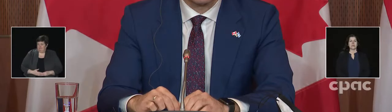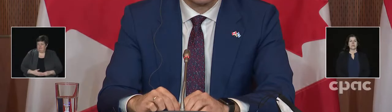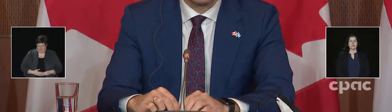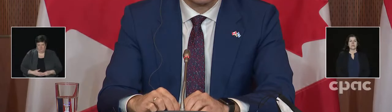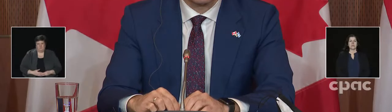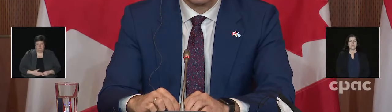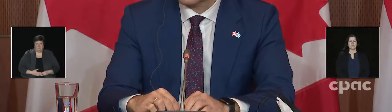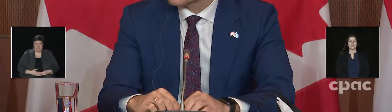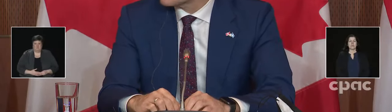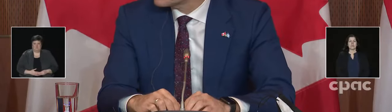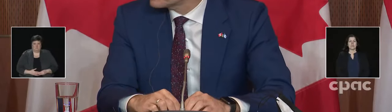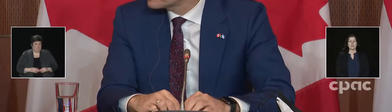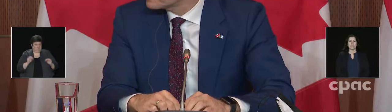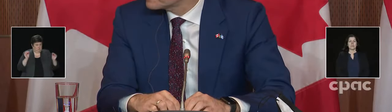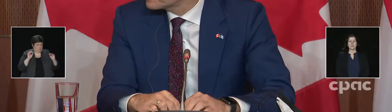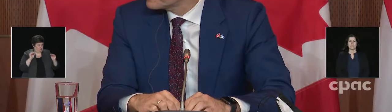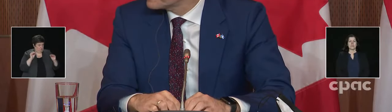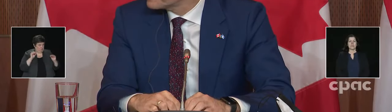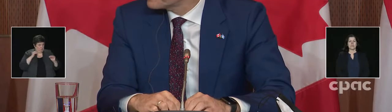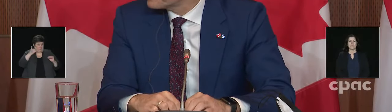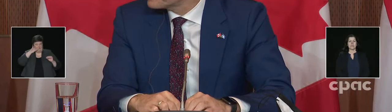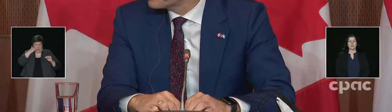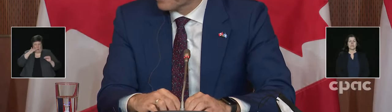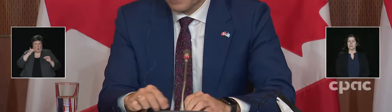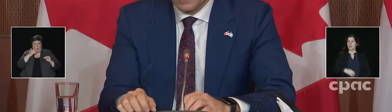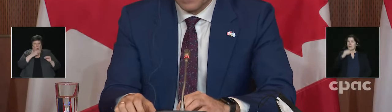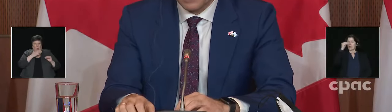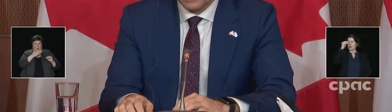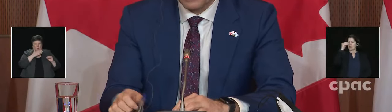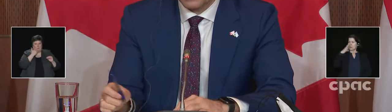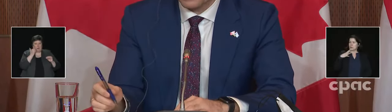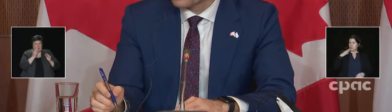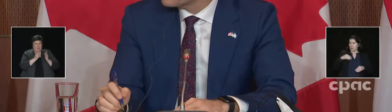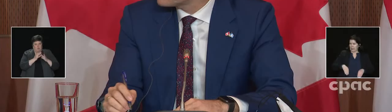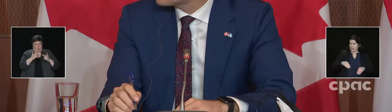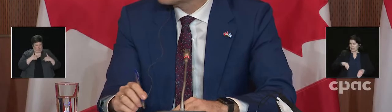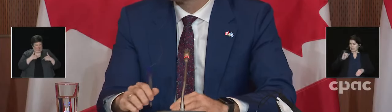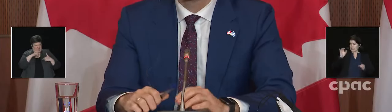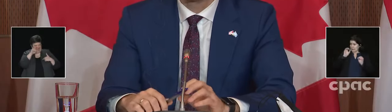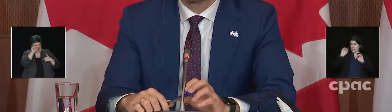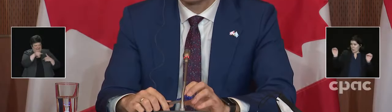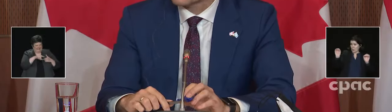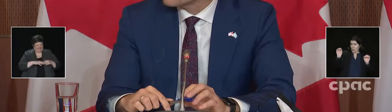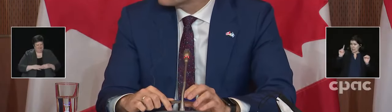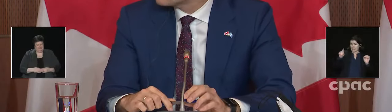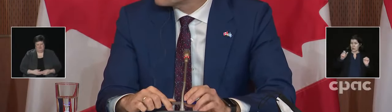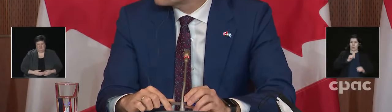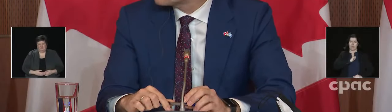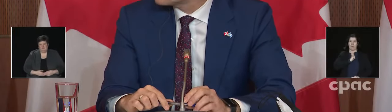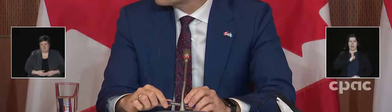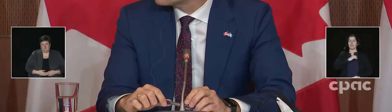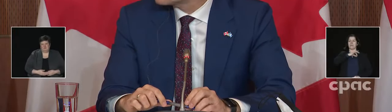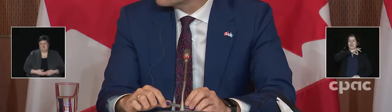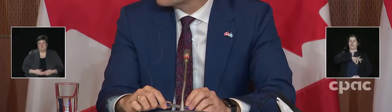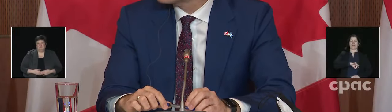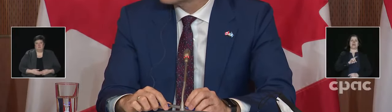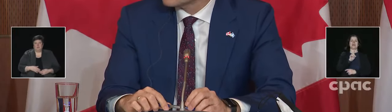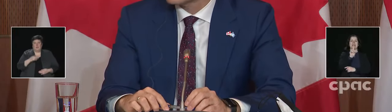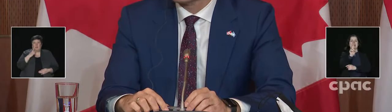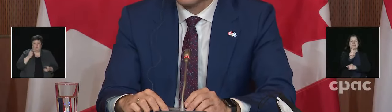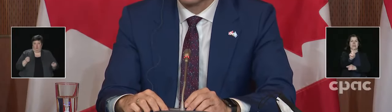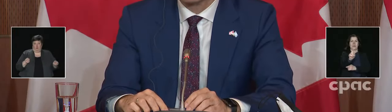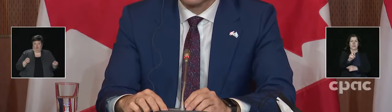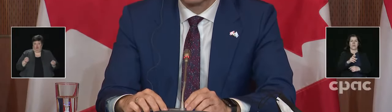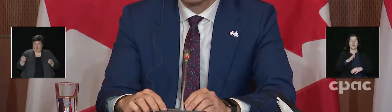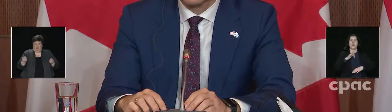Okay, Minister, if there are no more questions on the phone line, I'll actually also ask you a question. Just on the vaccine mandate for truck